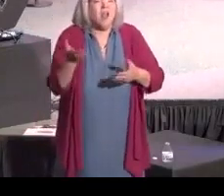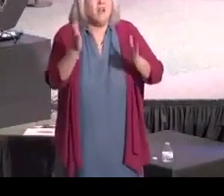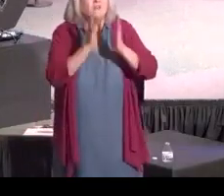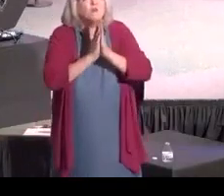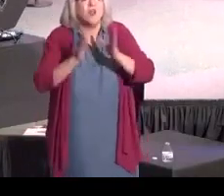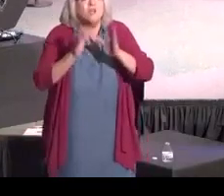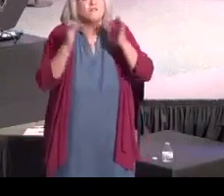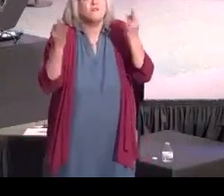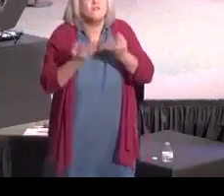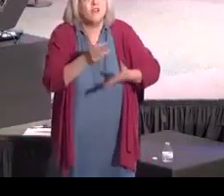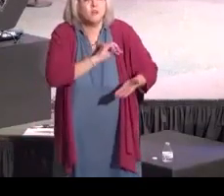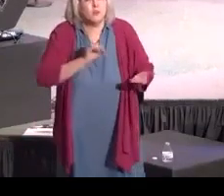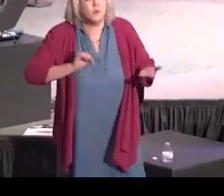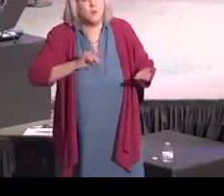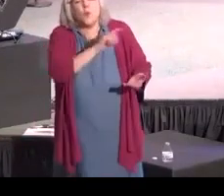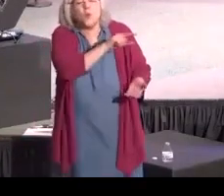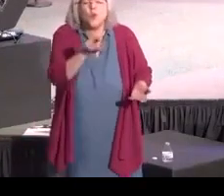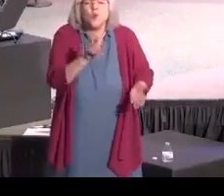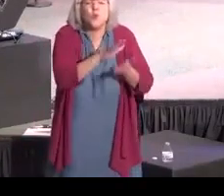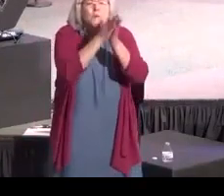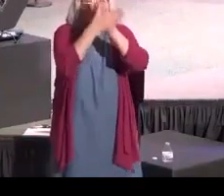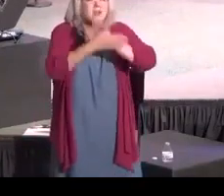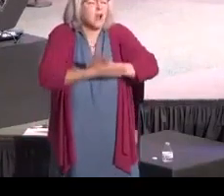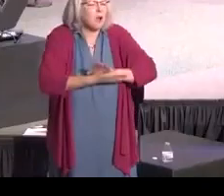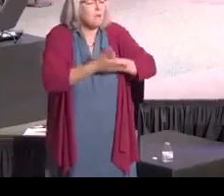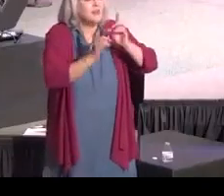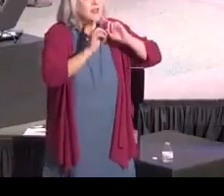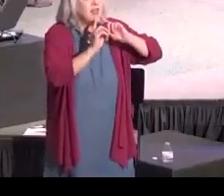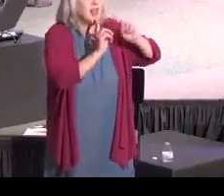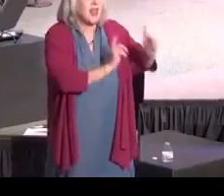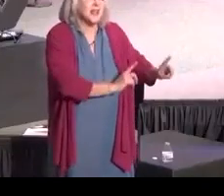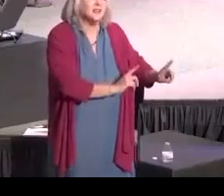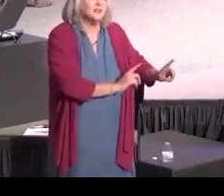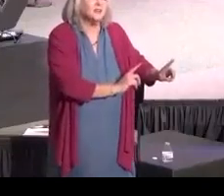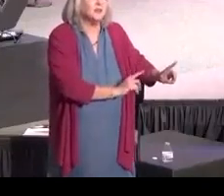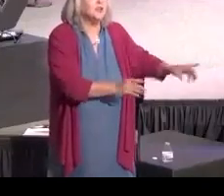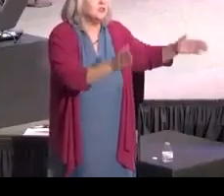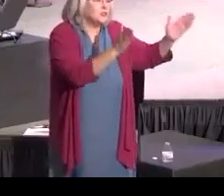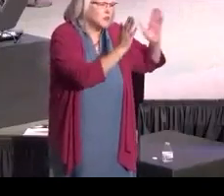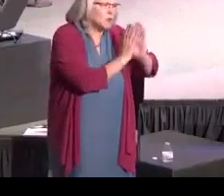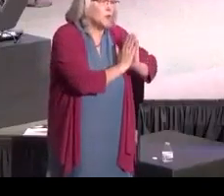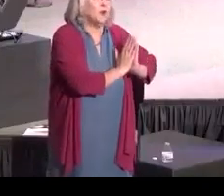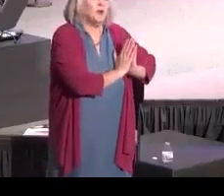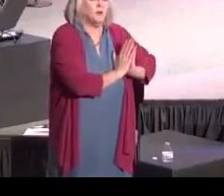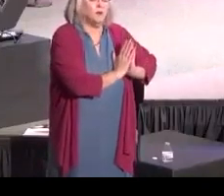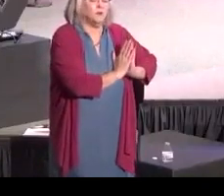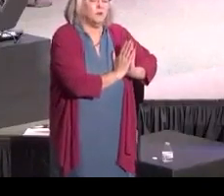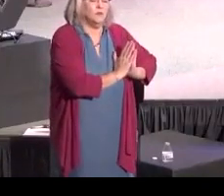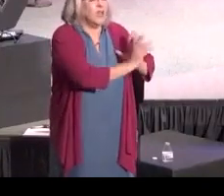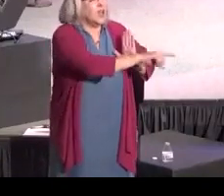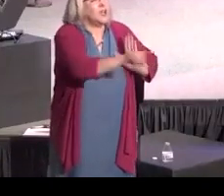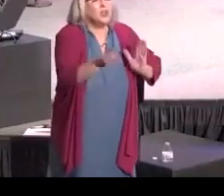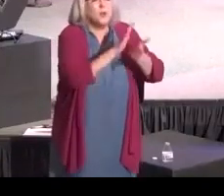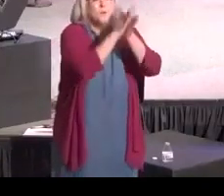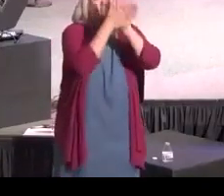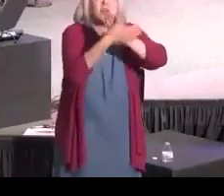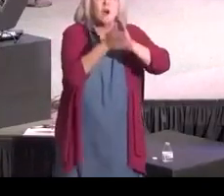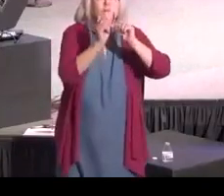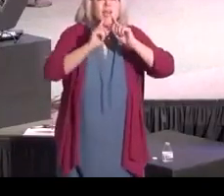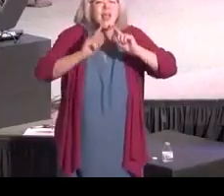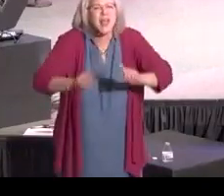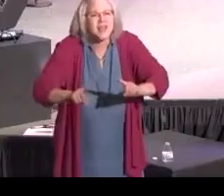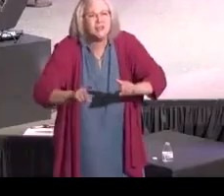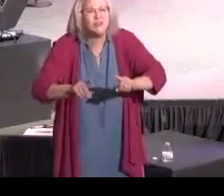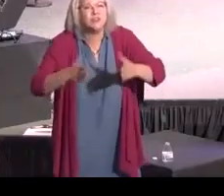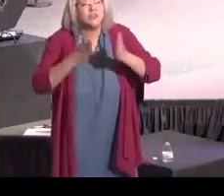member, you become the answer to that prayer. You become the answer to